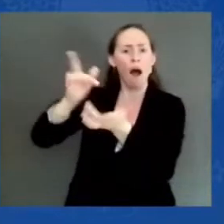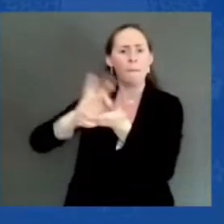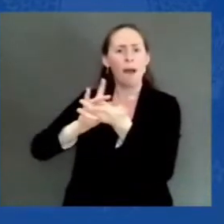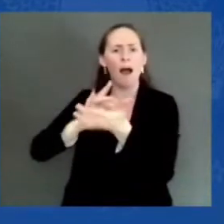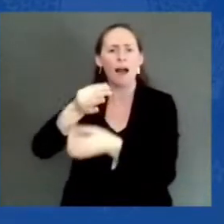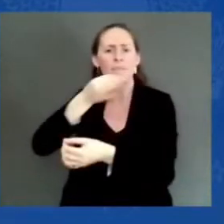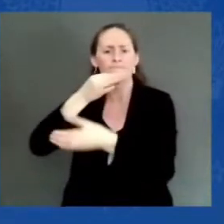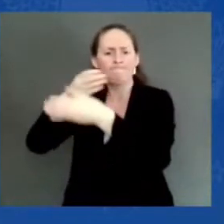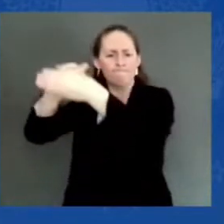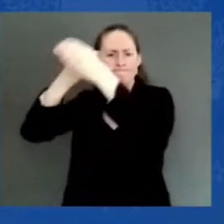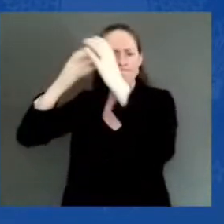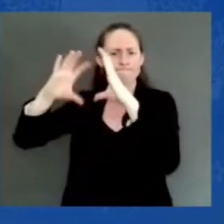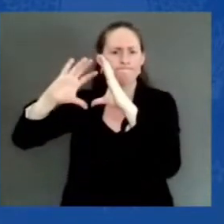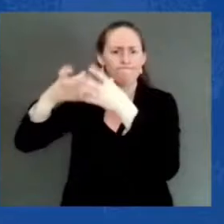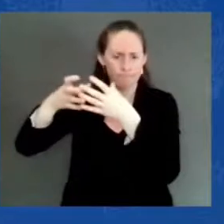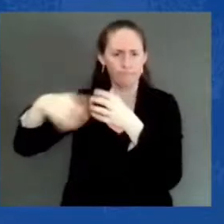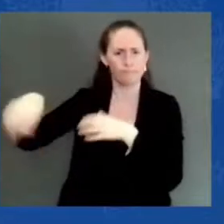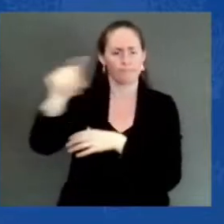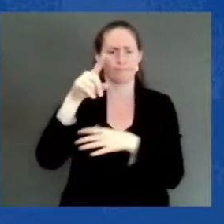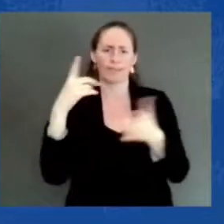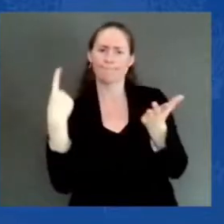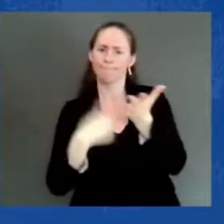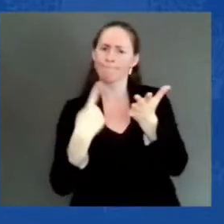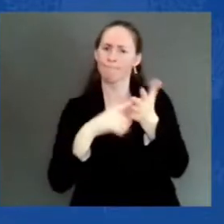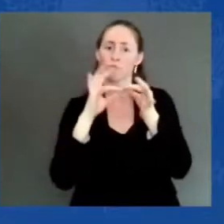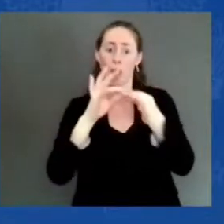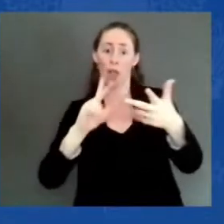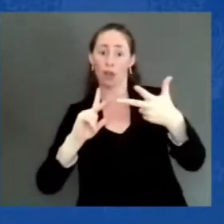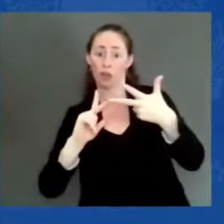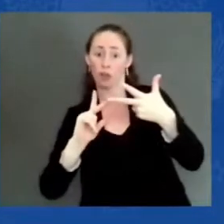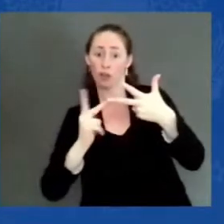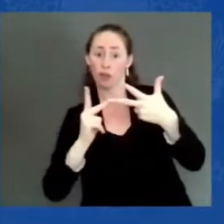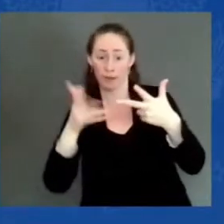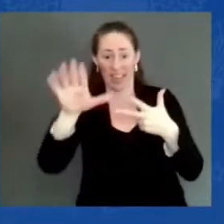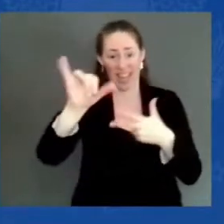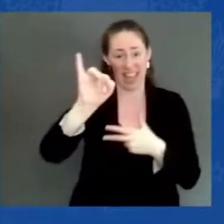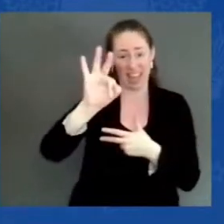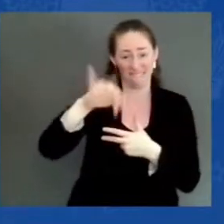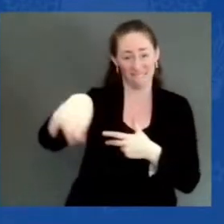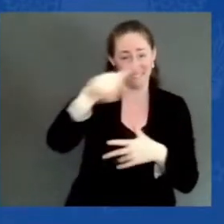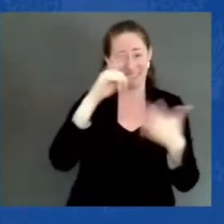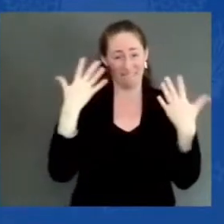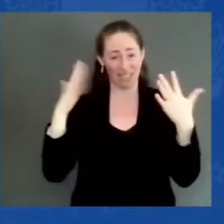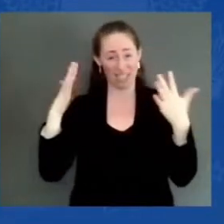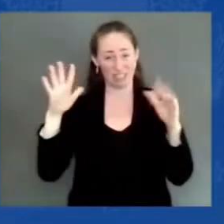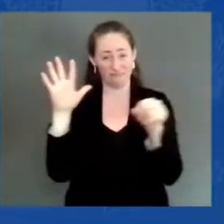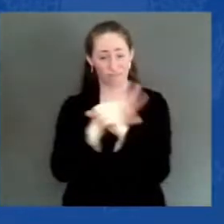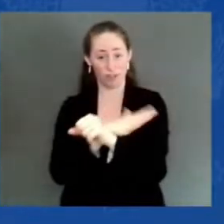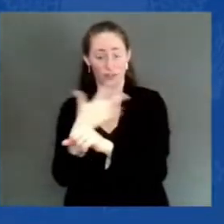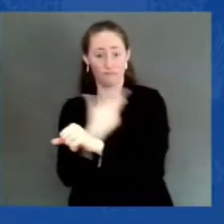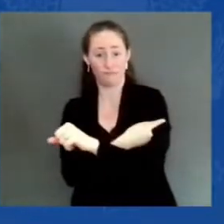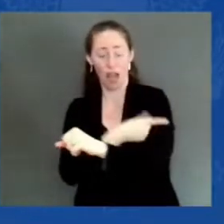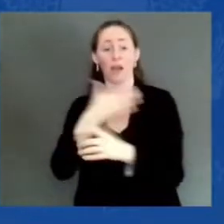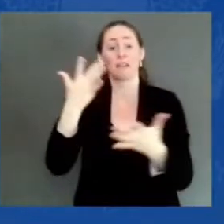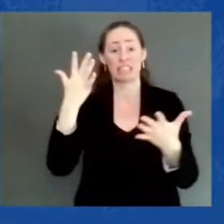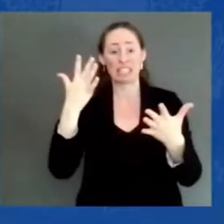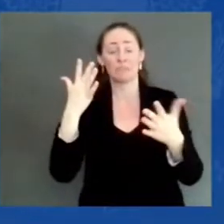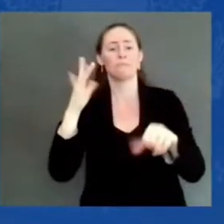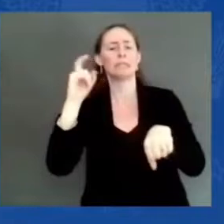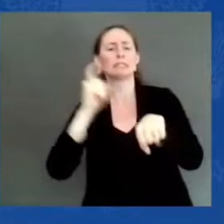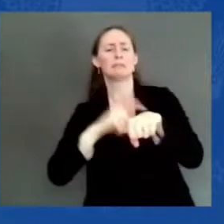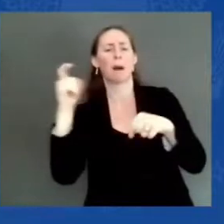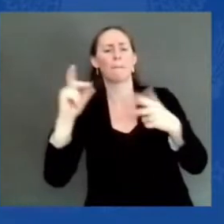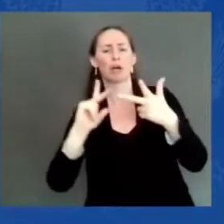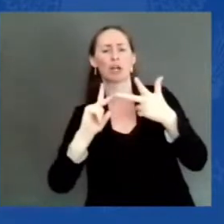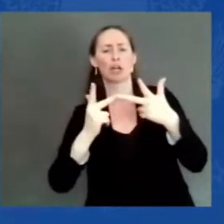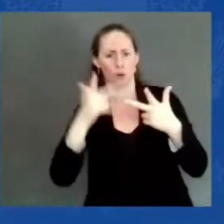to every fully vaccinated American, adult American. You know, this will boost your immune response.